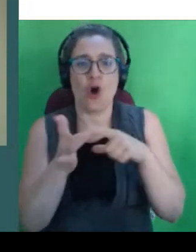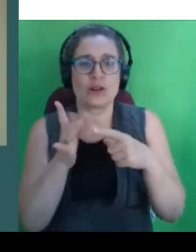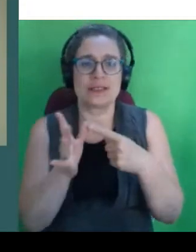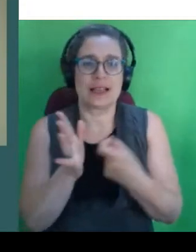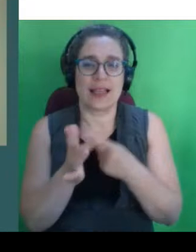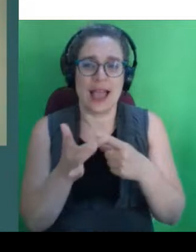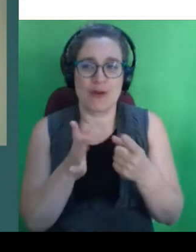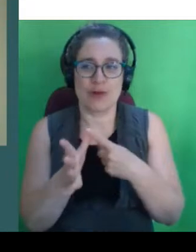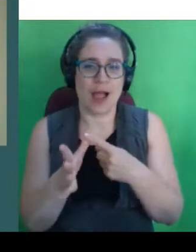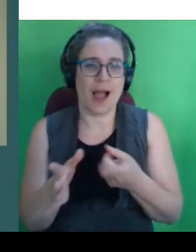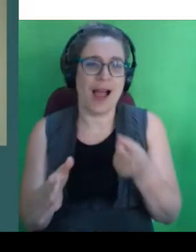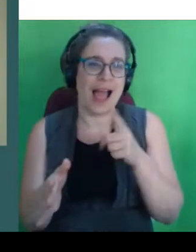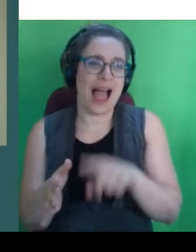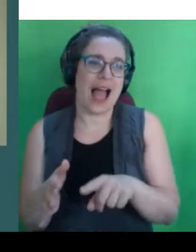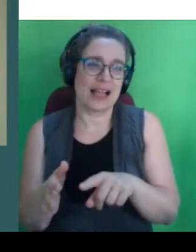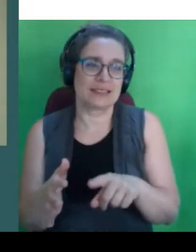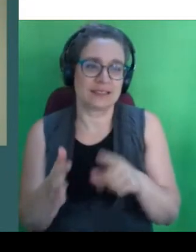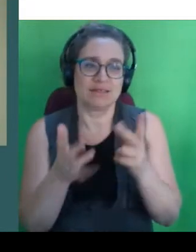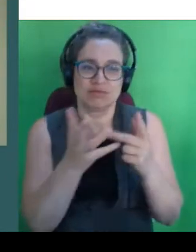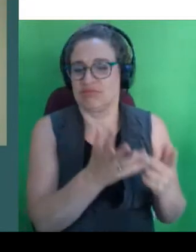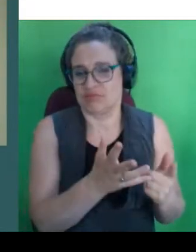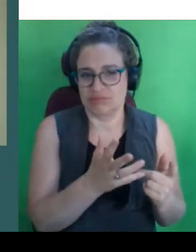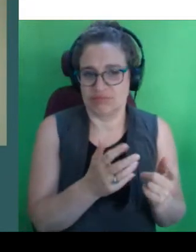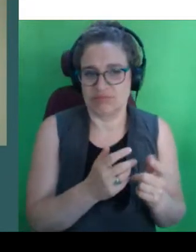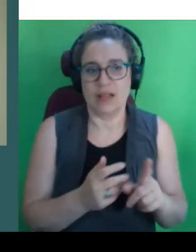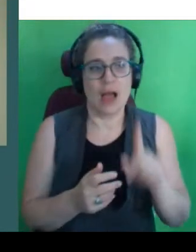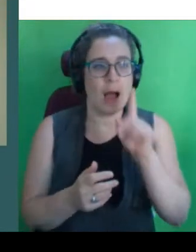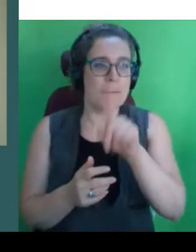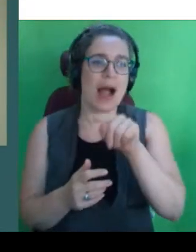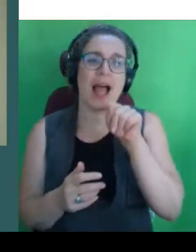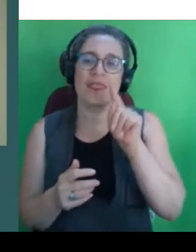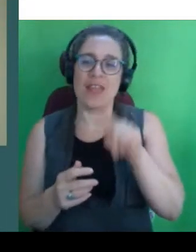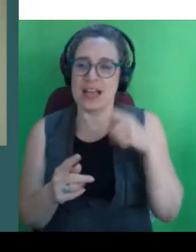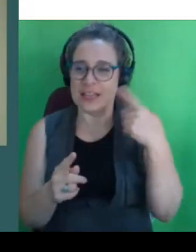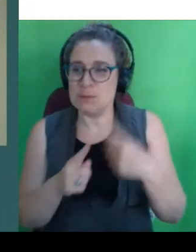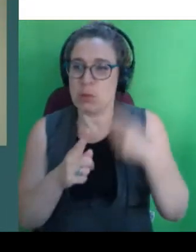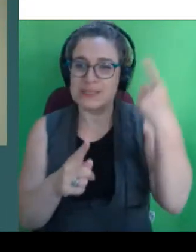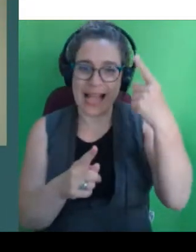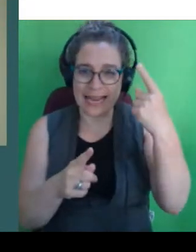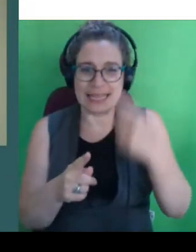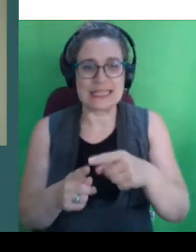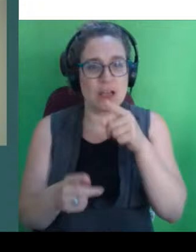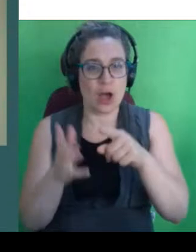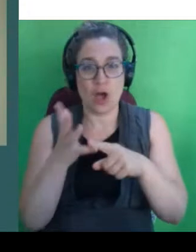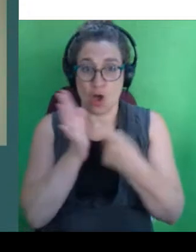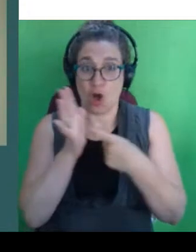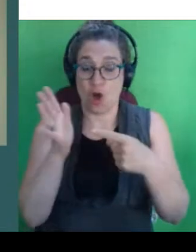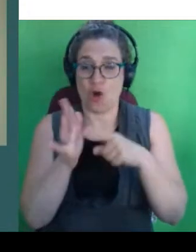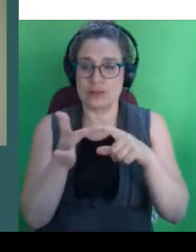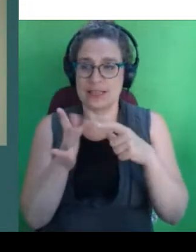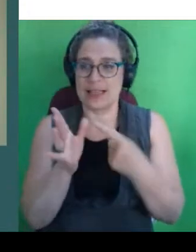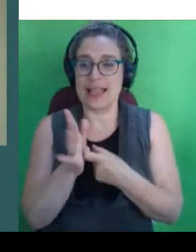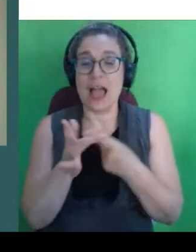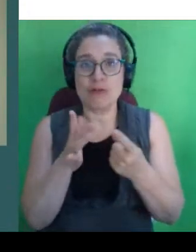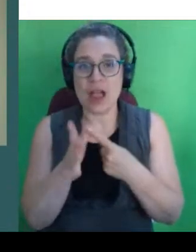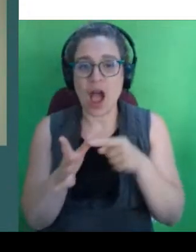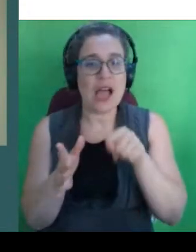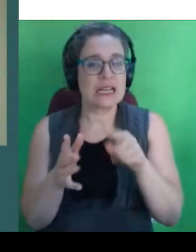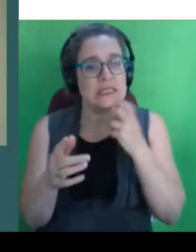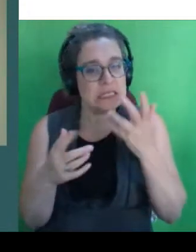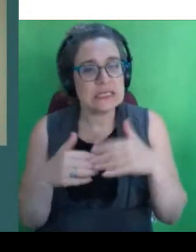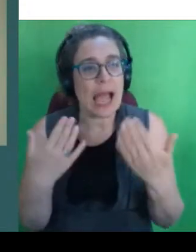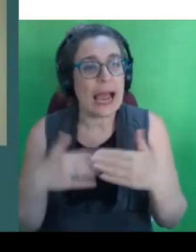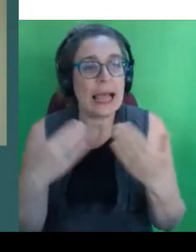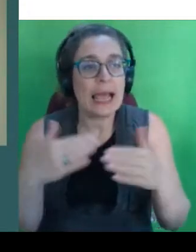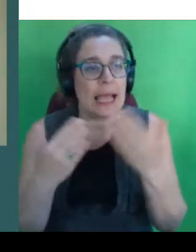And then, whereas with spontaneous urticaria, it's very often daily symptoms, no consistent trigger,